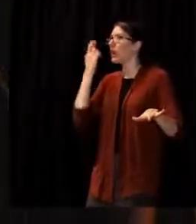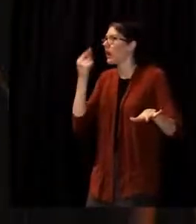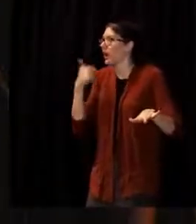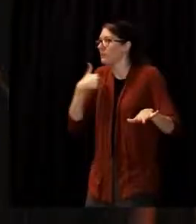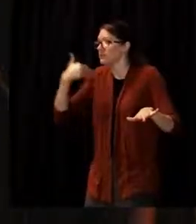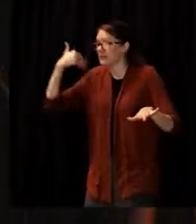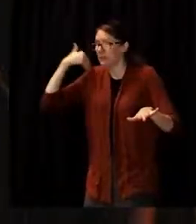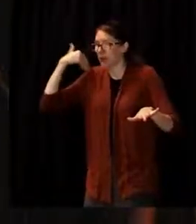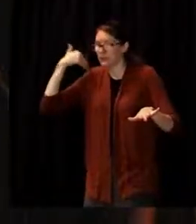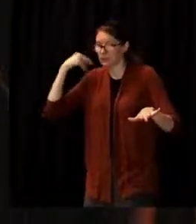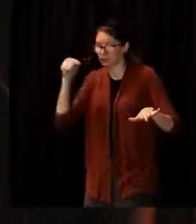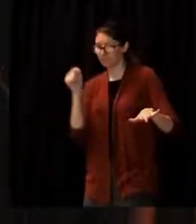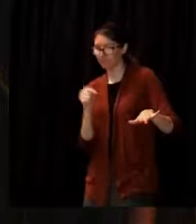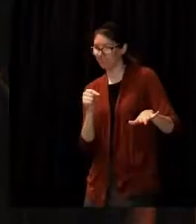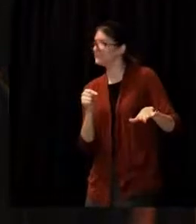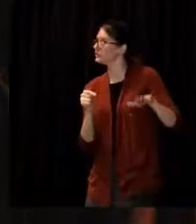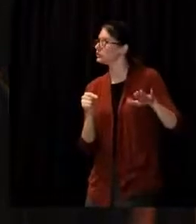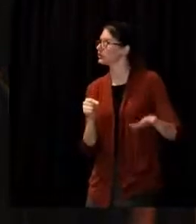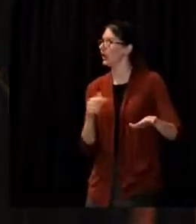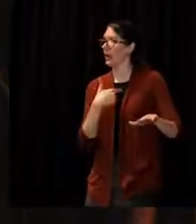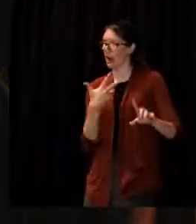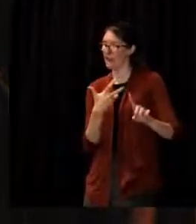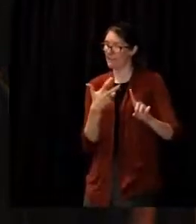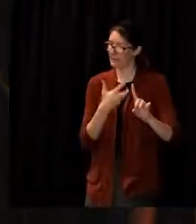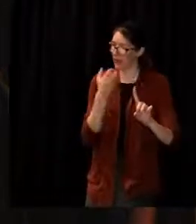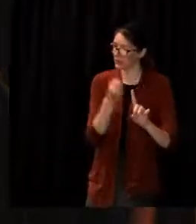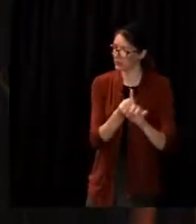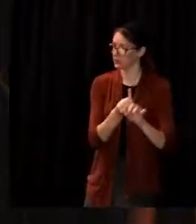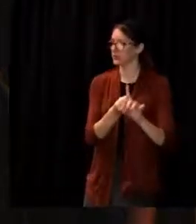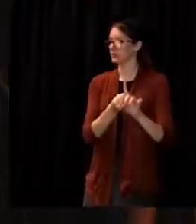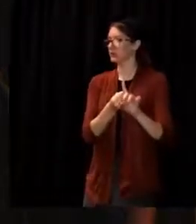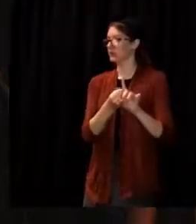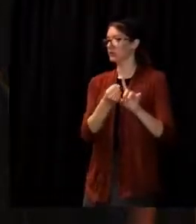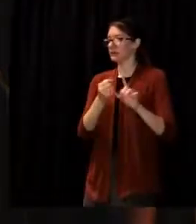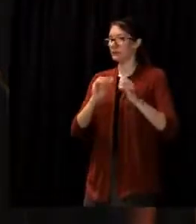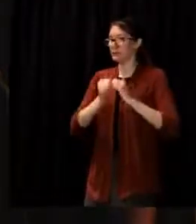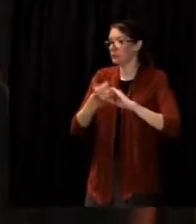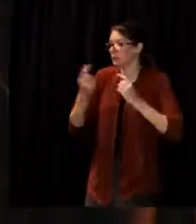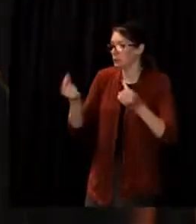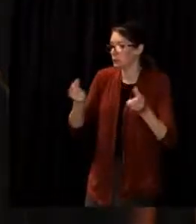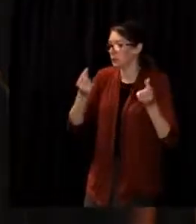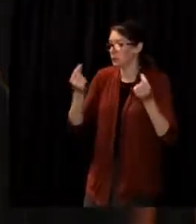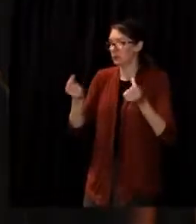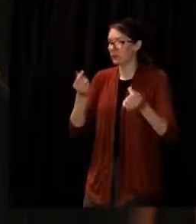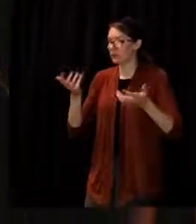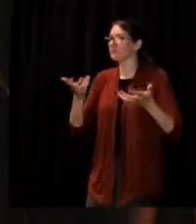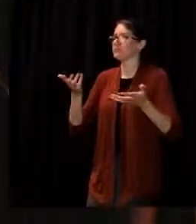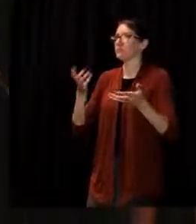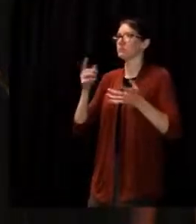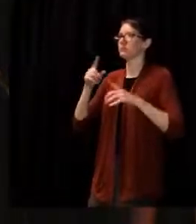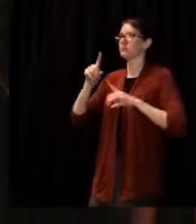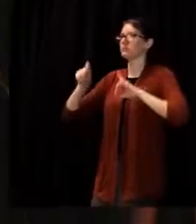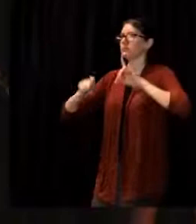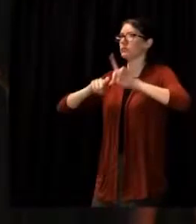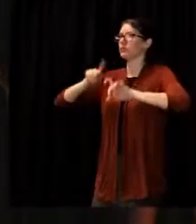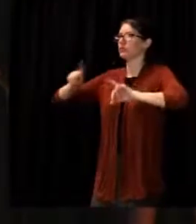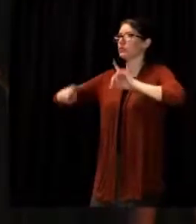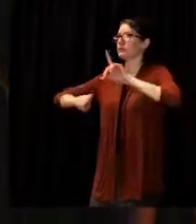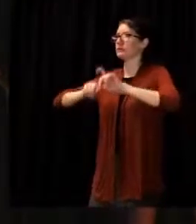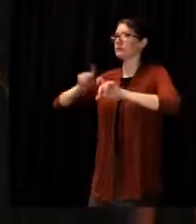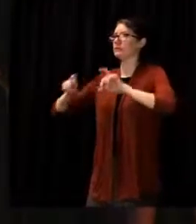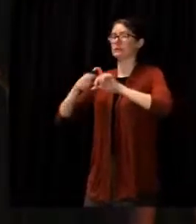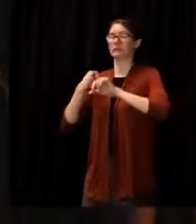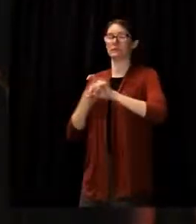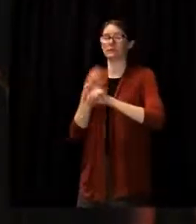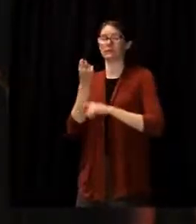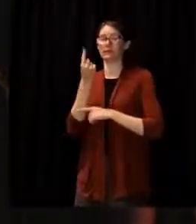this one. I'm impacting this one. How am I going to do this? And that's when they begin to ask questions. And we see this